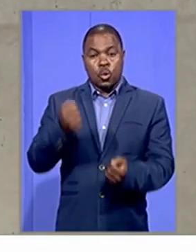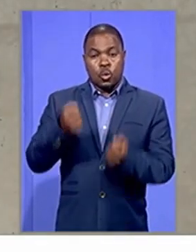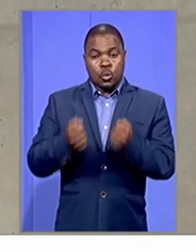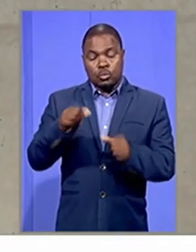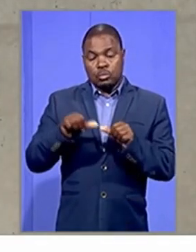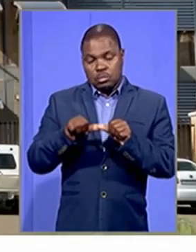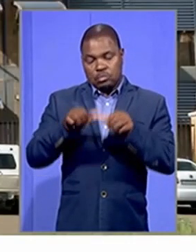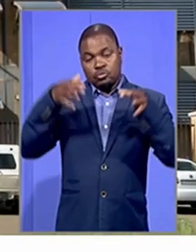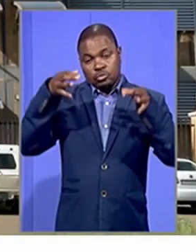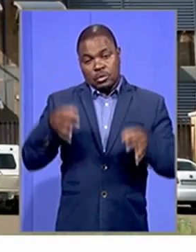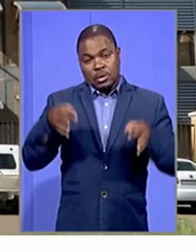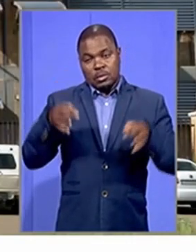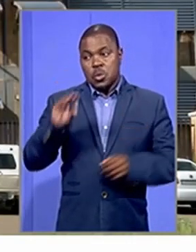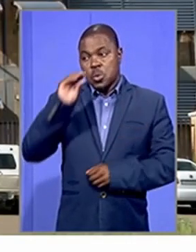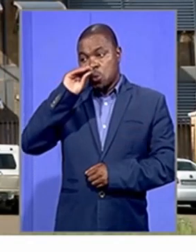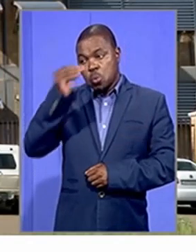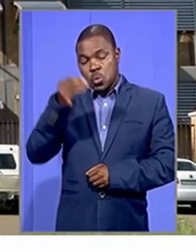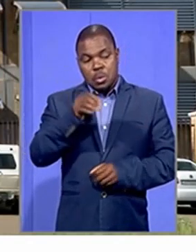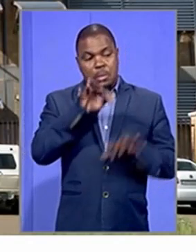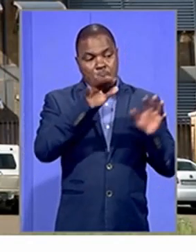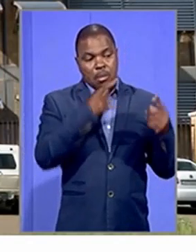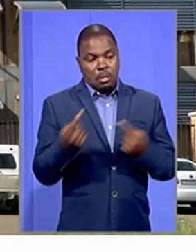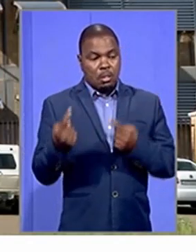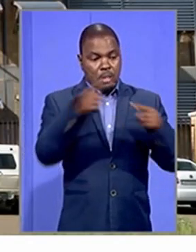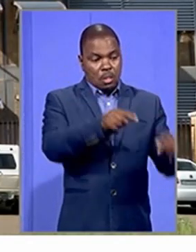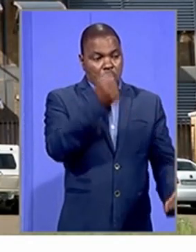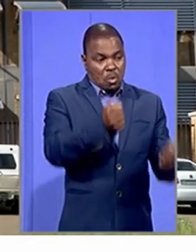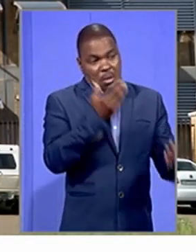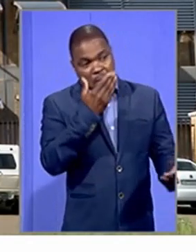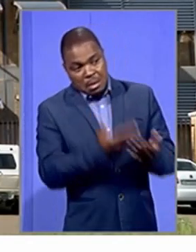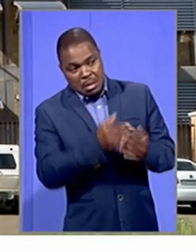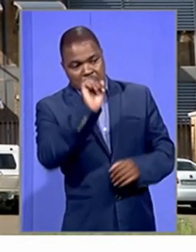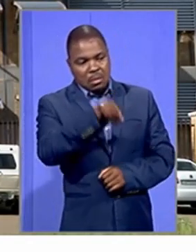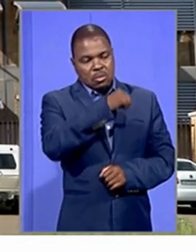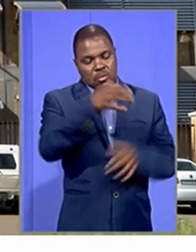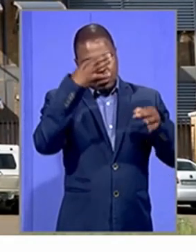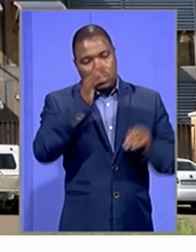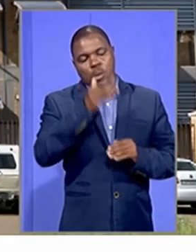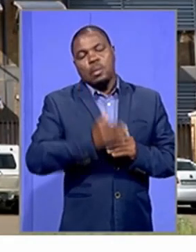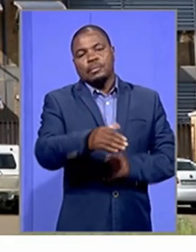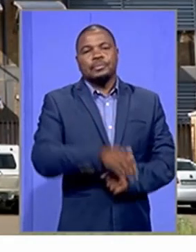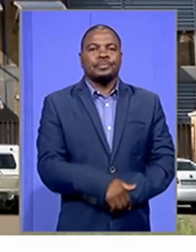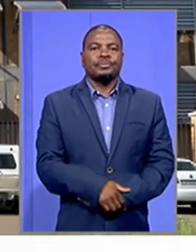tla swetsa gore a bobega kgang bo letleletswe go gatisa kgetsi eno mo kgotlatshekelo kana jang.